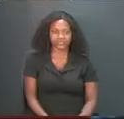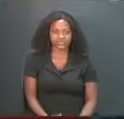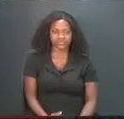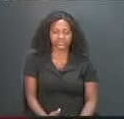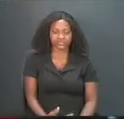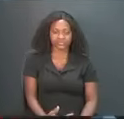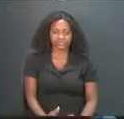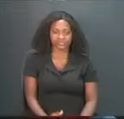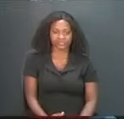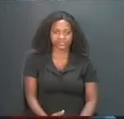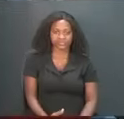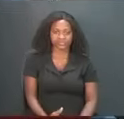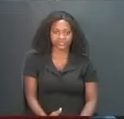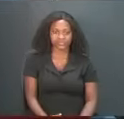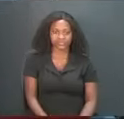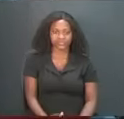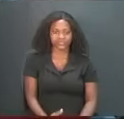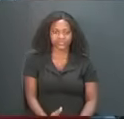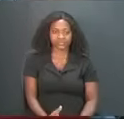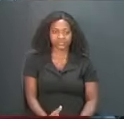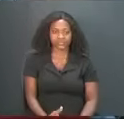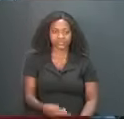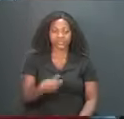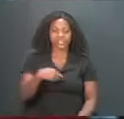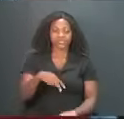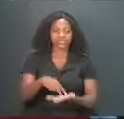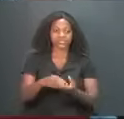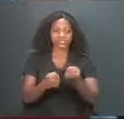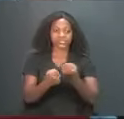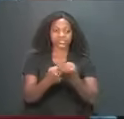Mr. Speaker, I rise to second the motion.